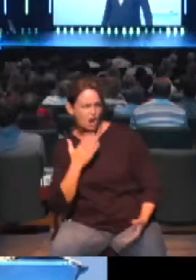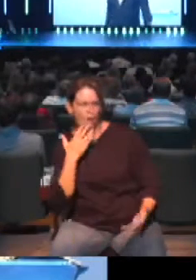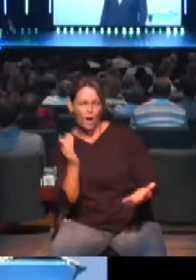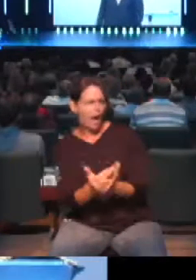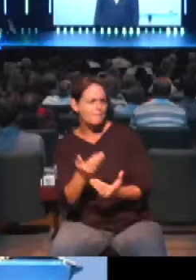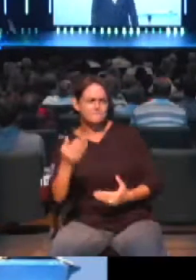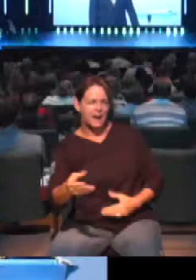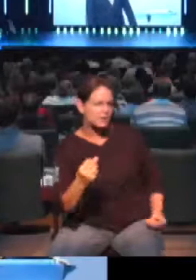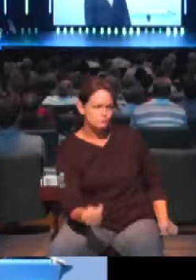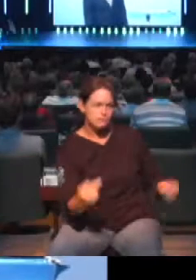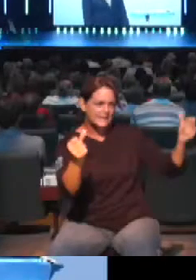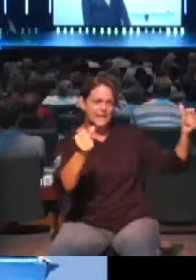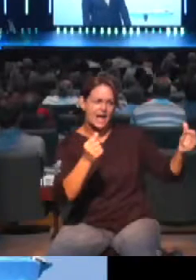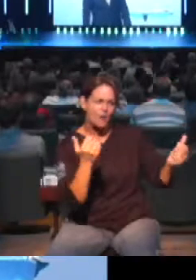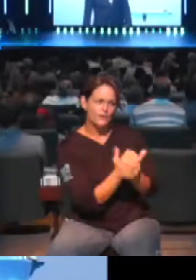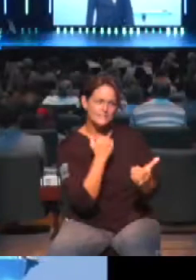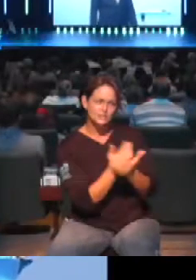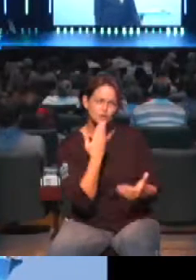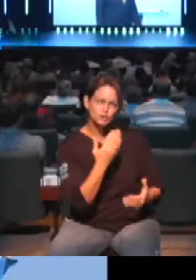deal.